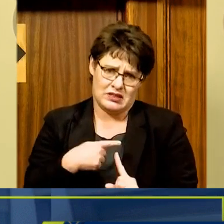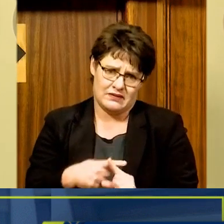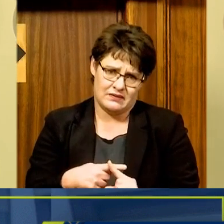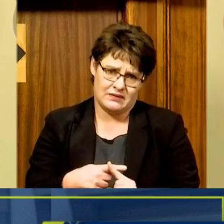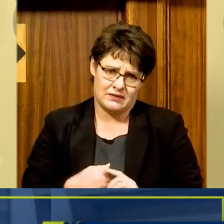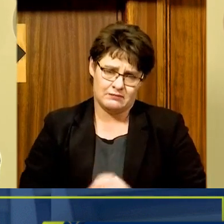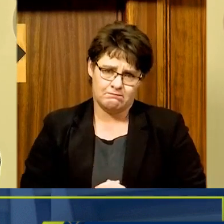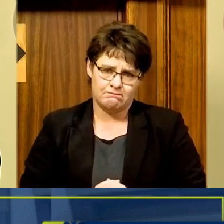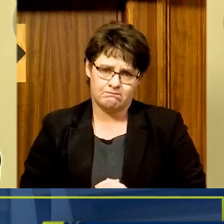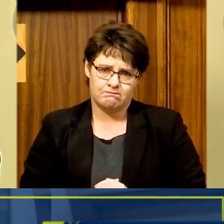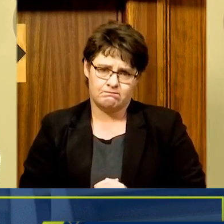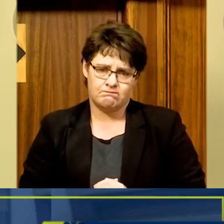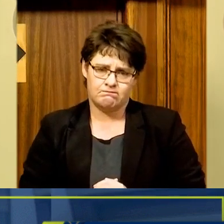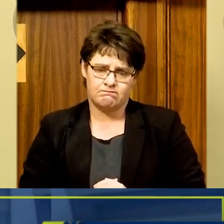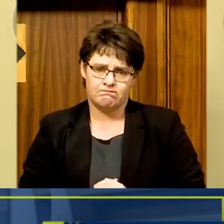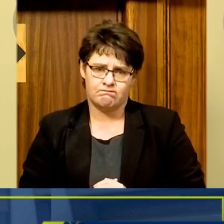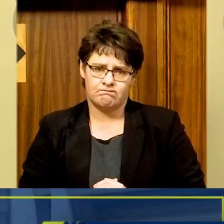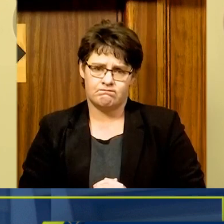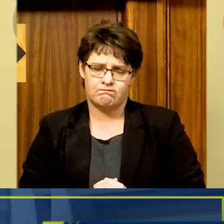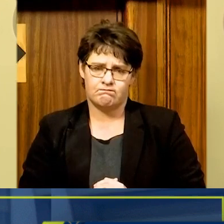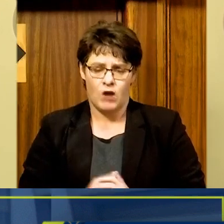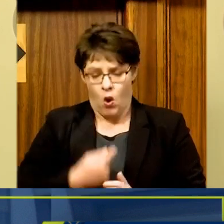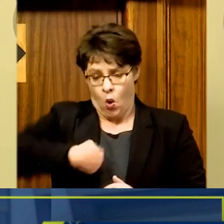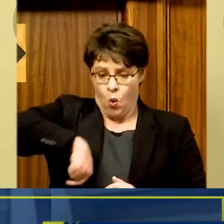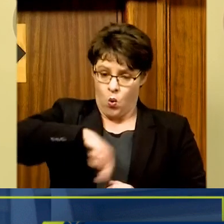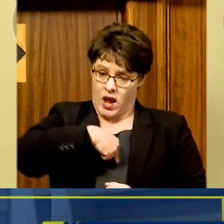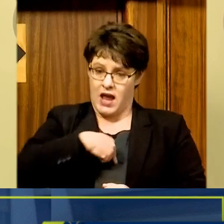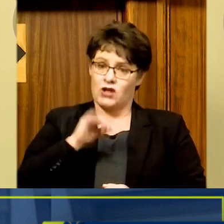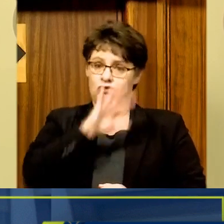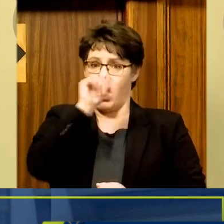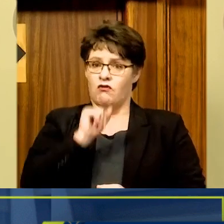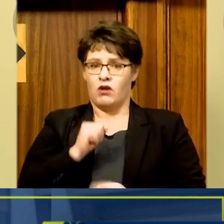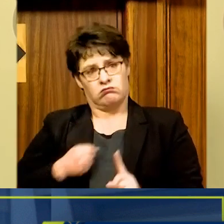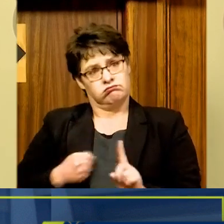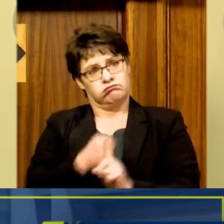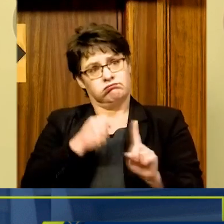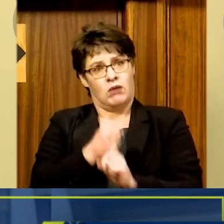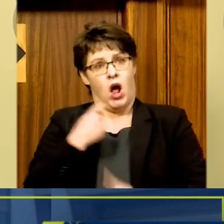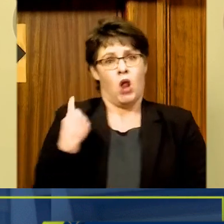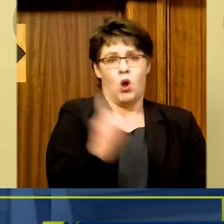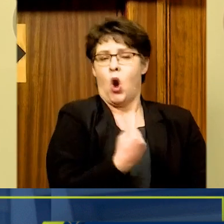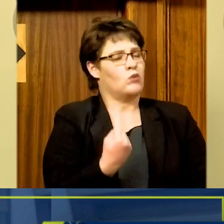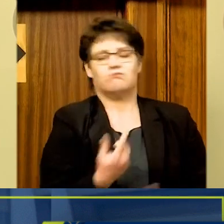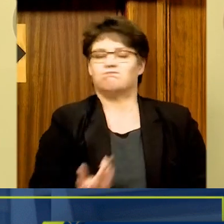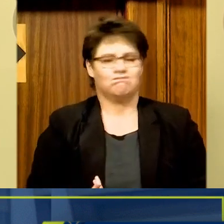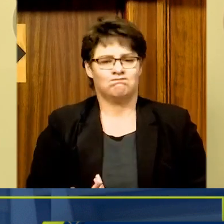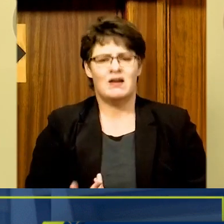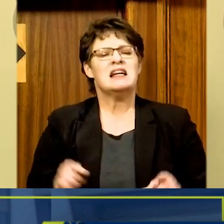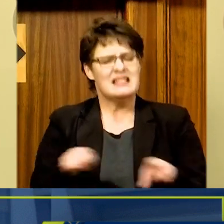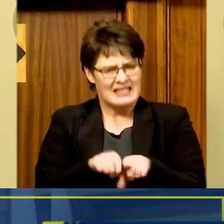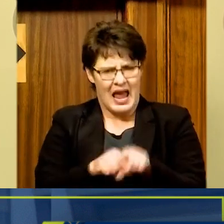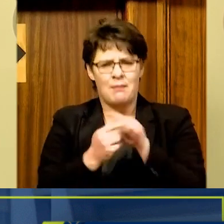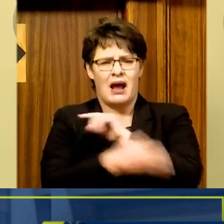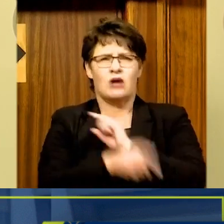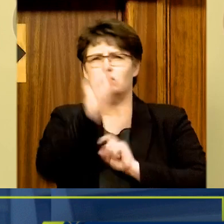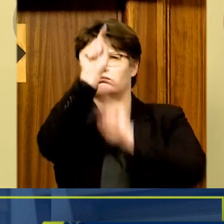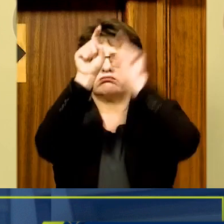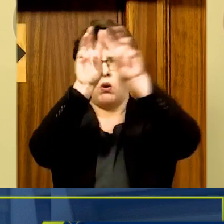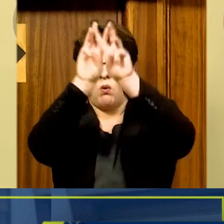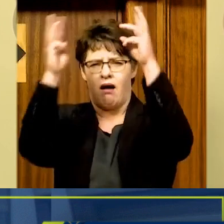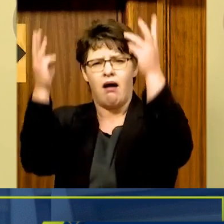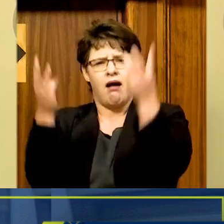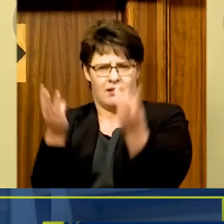As a country, we are not alone in our fight against the virus. Most around the